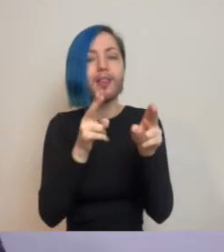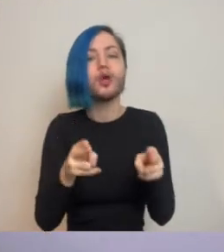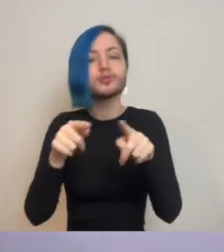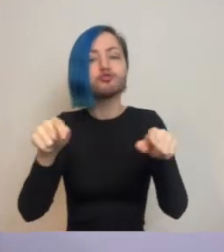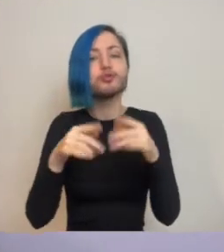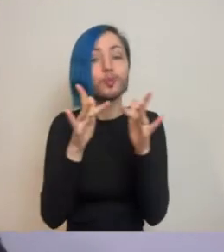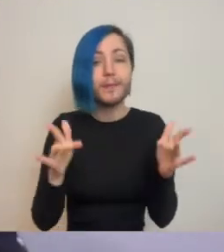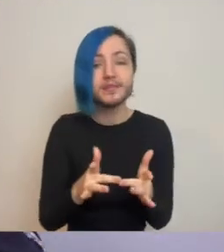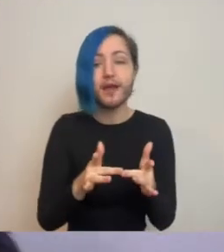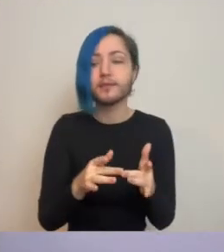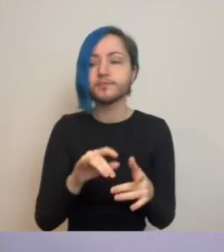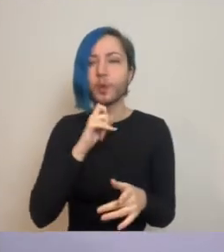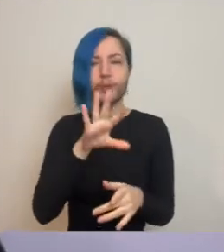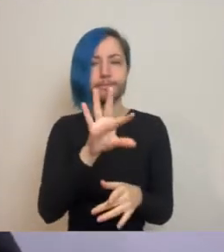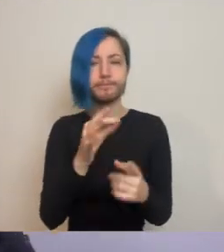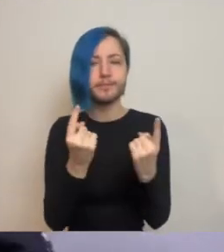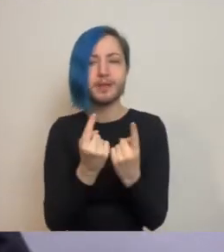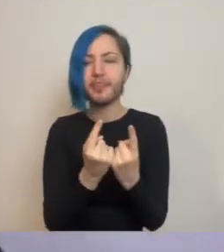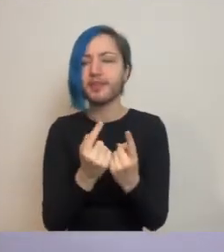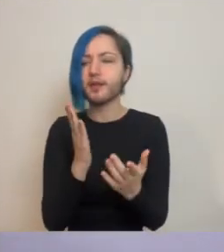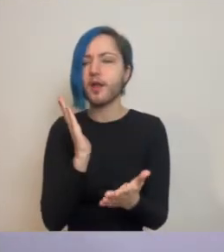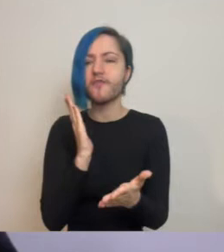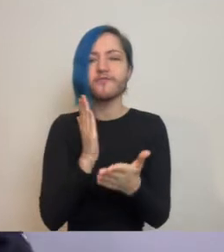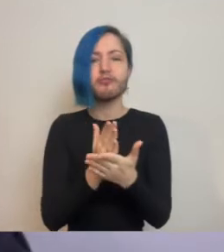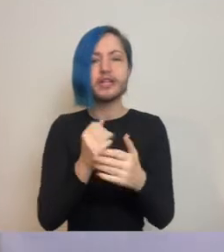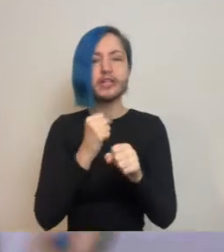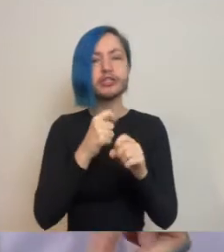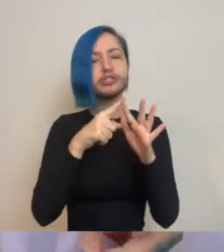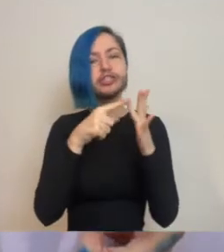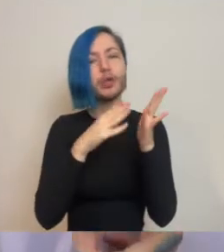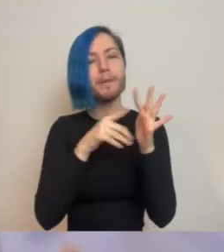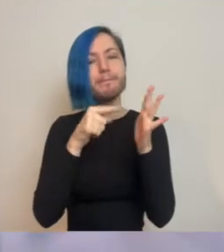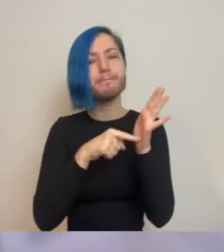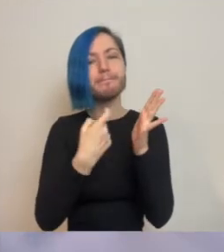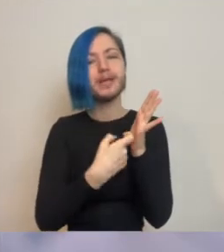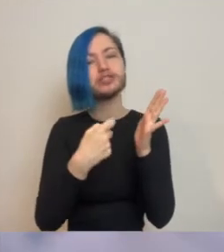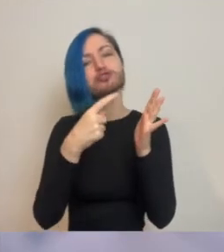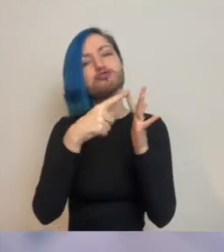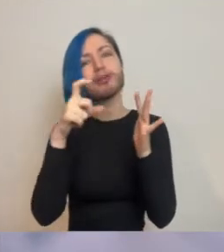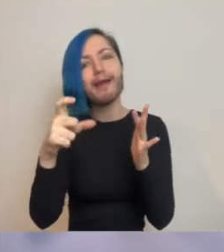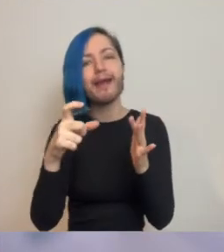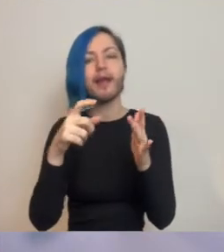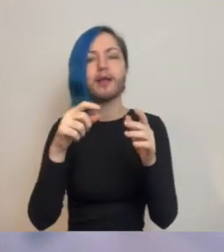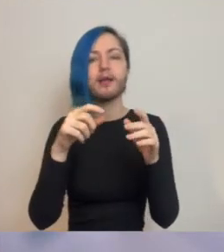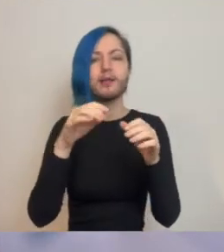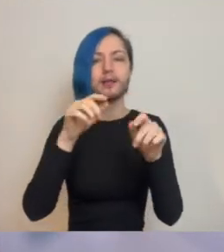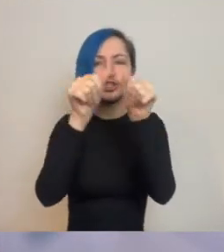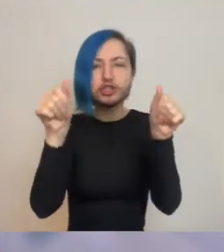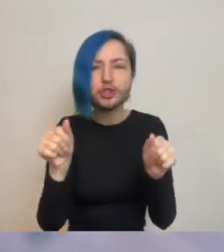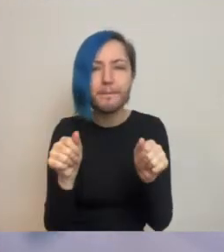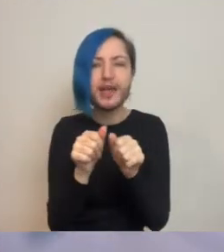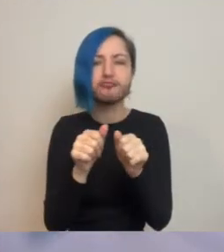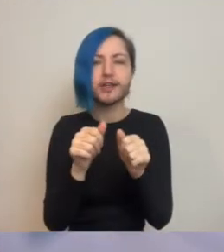put something that is very geometric and hard edged, so that's quite different. I'm going to try and tuck